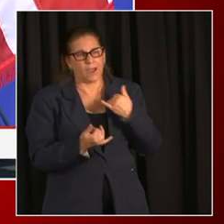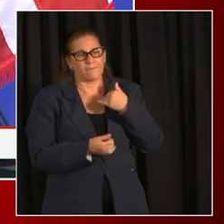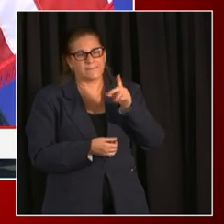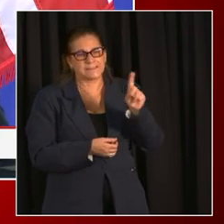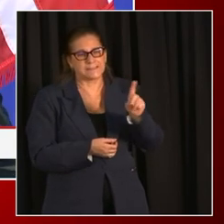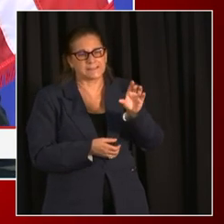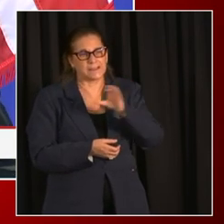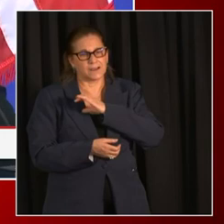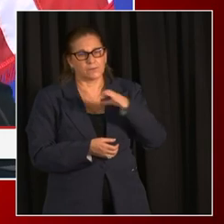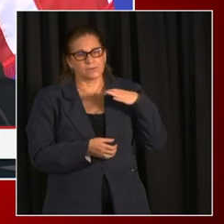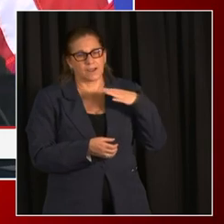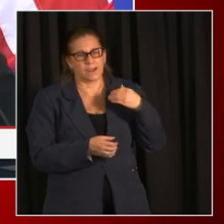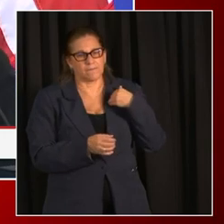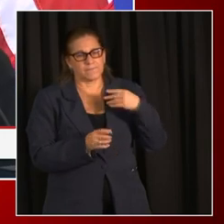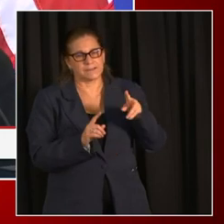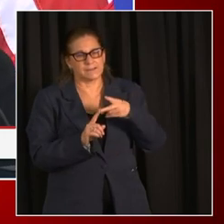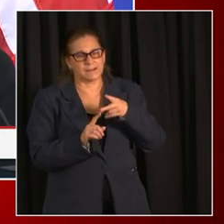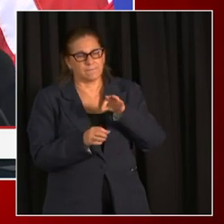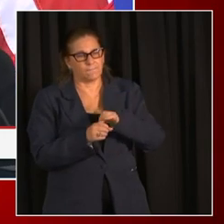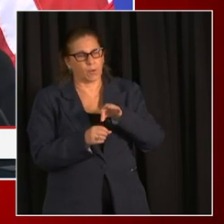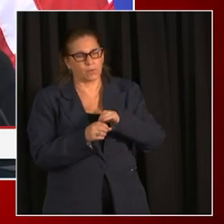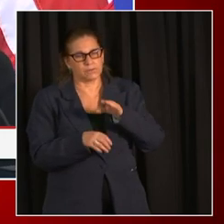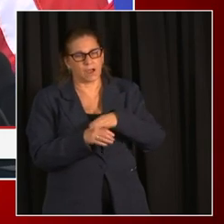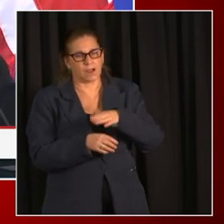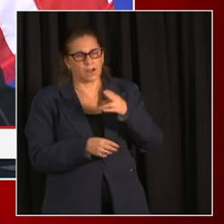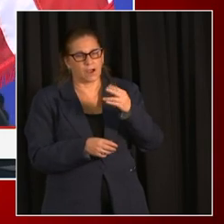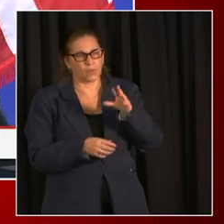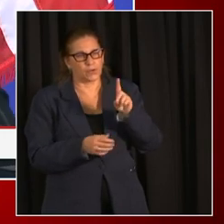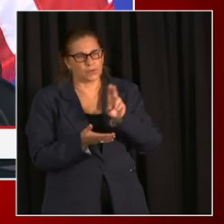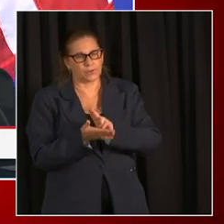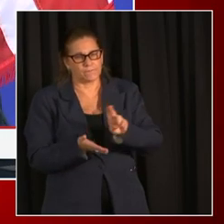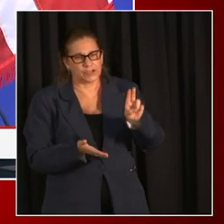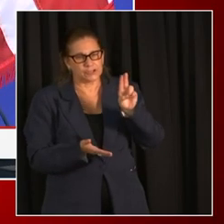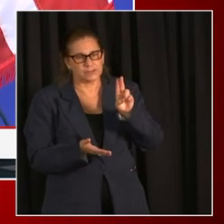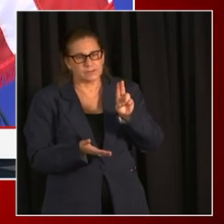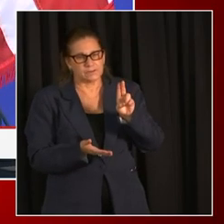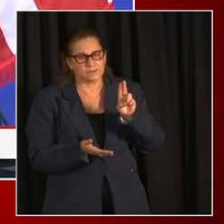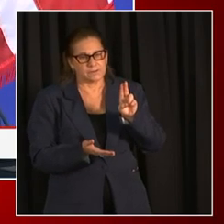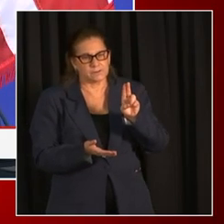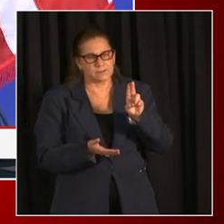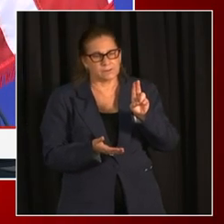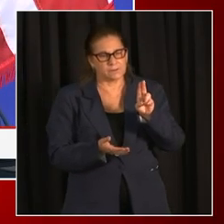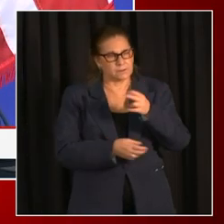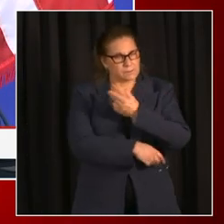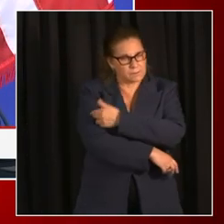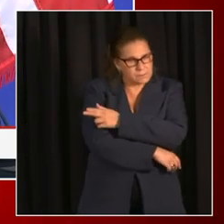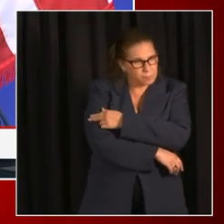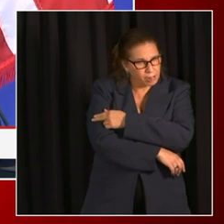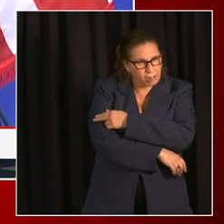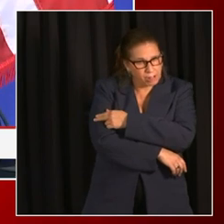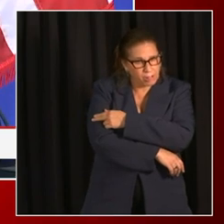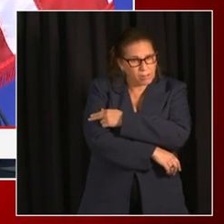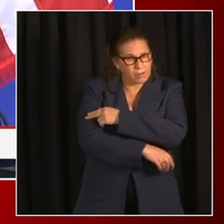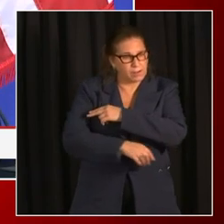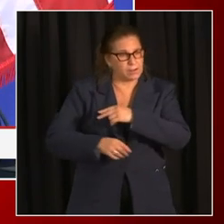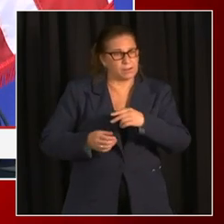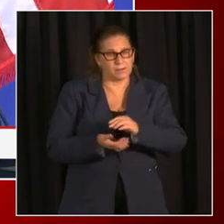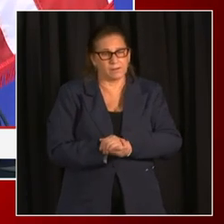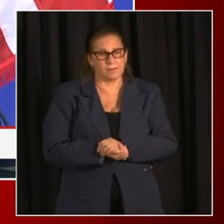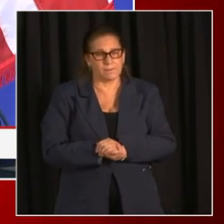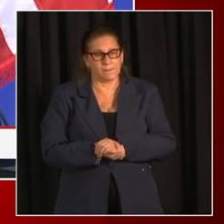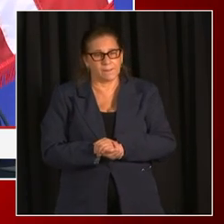on the Howard University deal. There's been no suggestion that the Howard University Hospital deal is in any way flawed